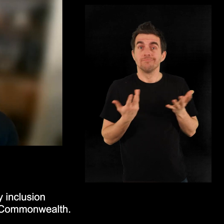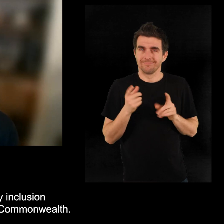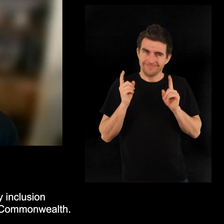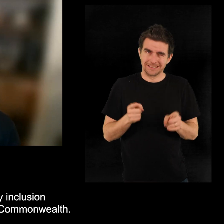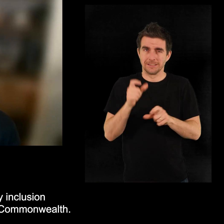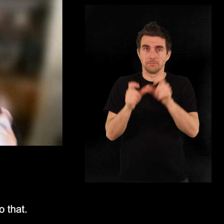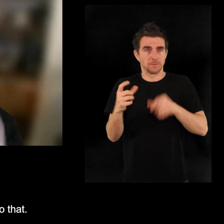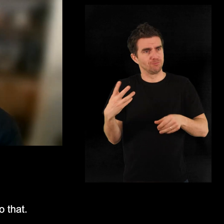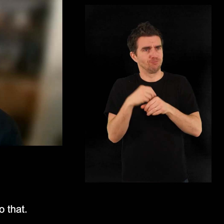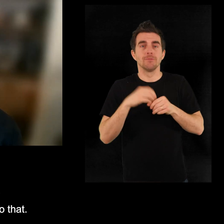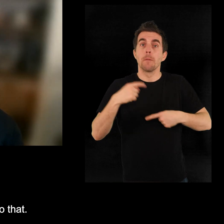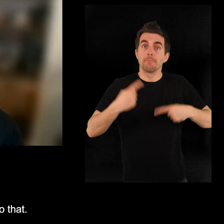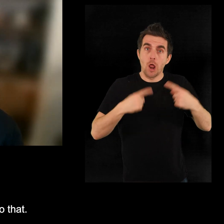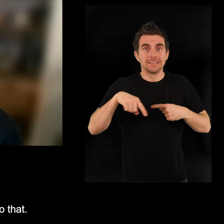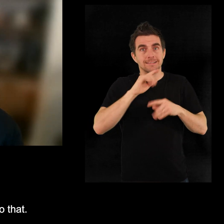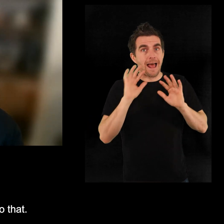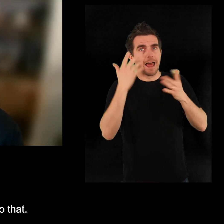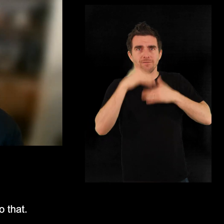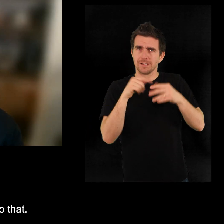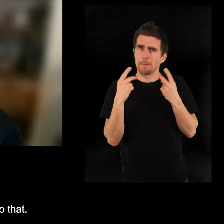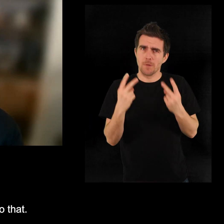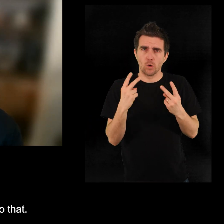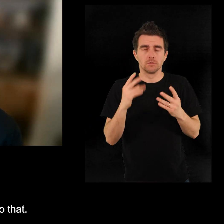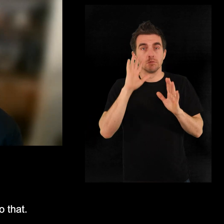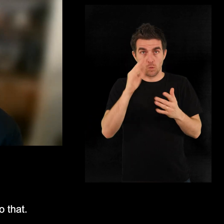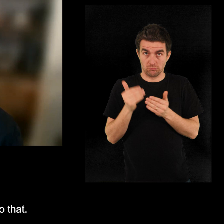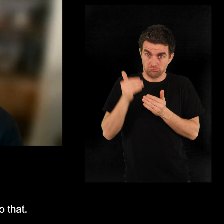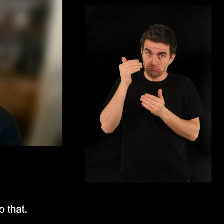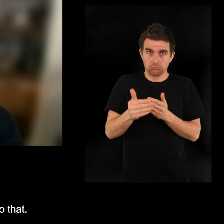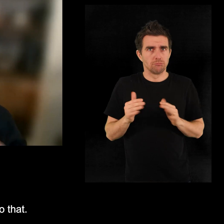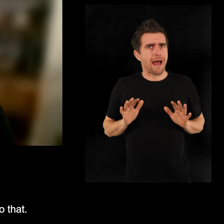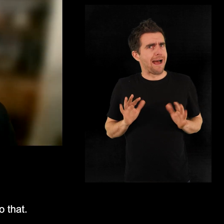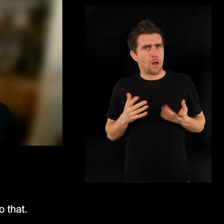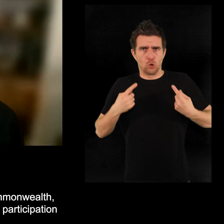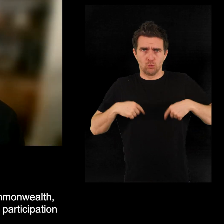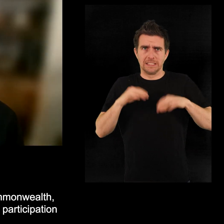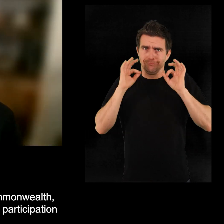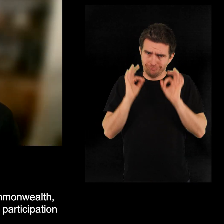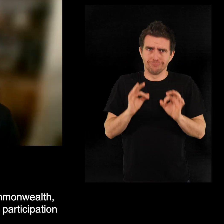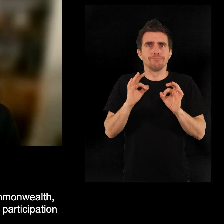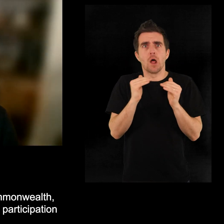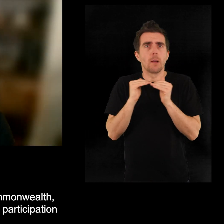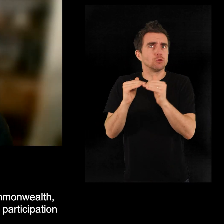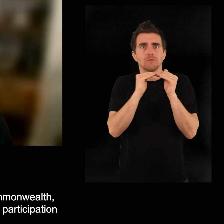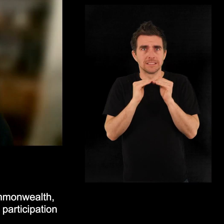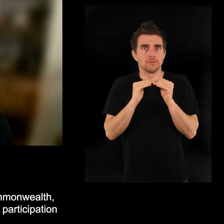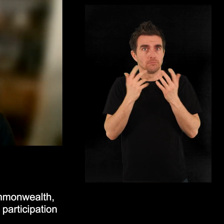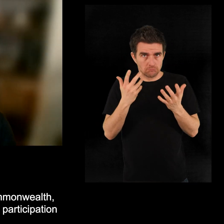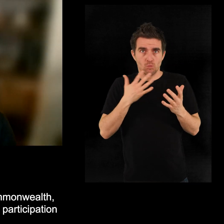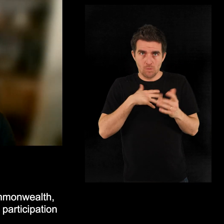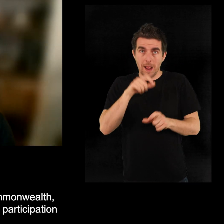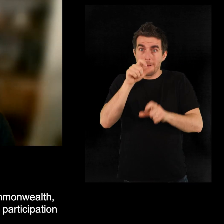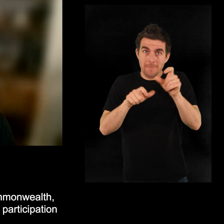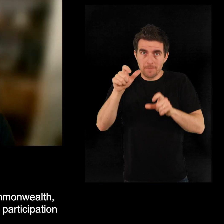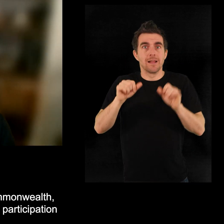strategy in the Commonwealth. So your activity E is to think of ways that you can actually do that. Particularly for us in the Commonwealth,